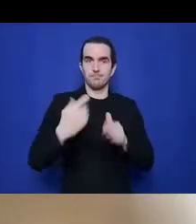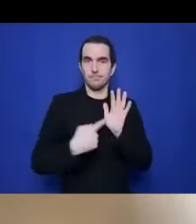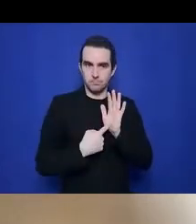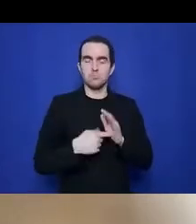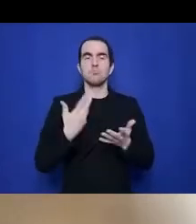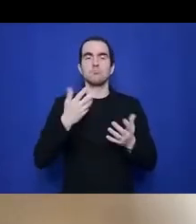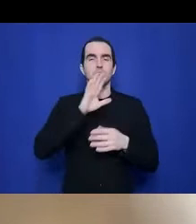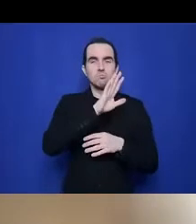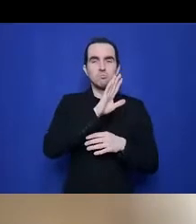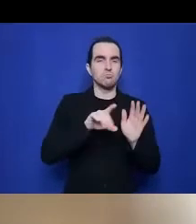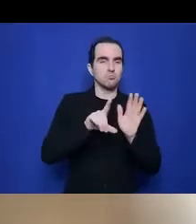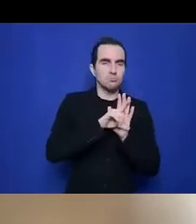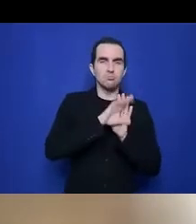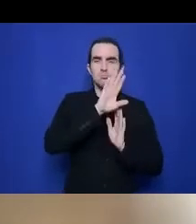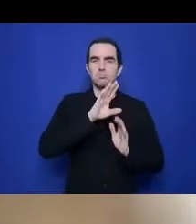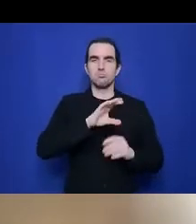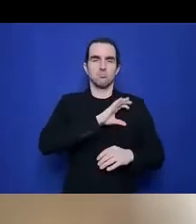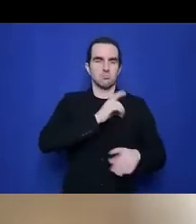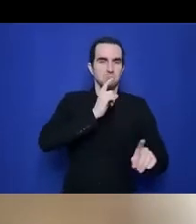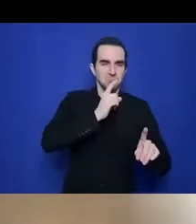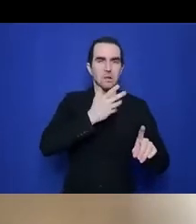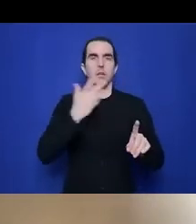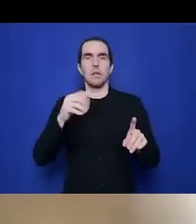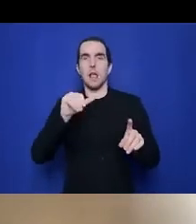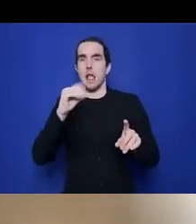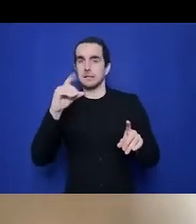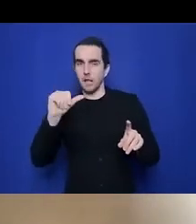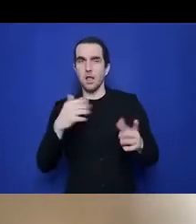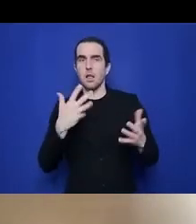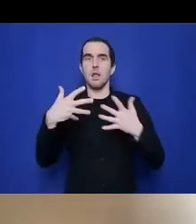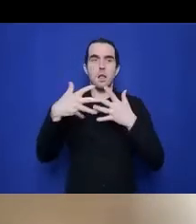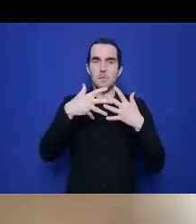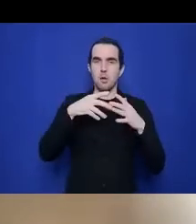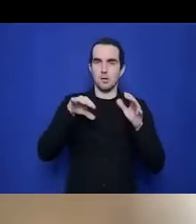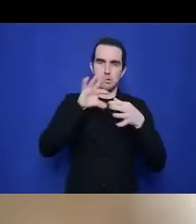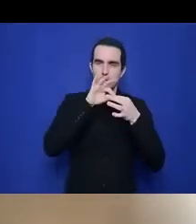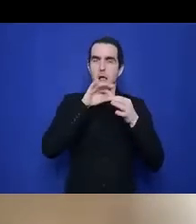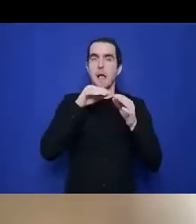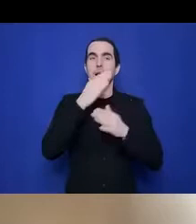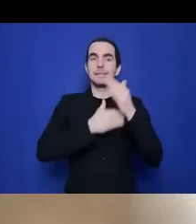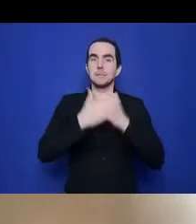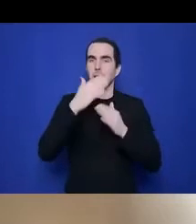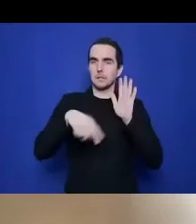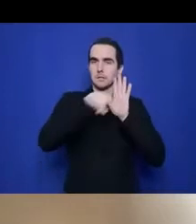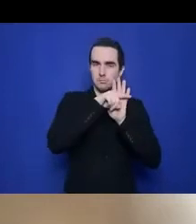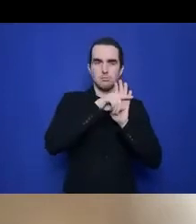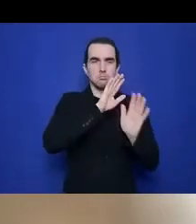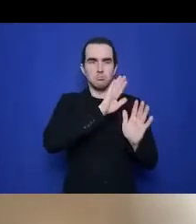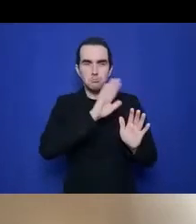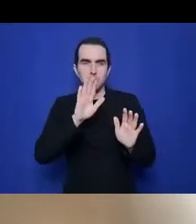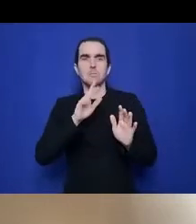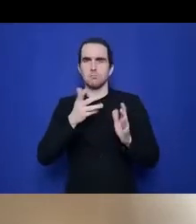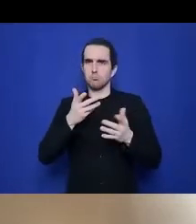with disabilities to participate in sports. However, there's still a lot more work that needs to be done.